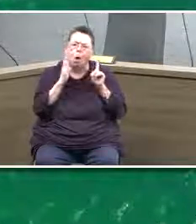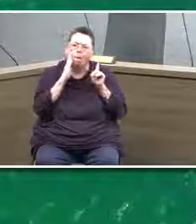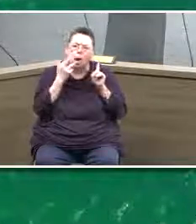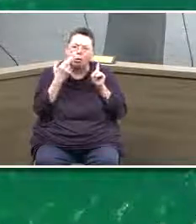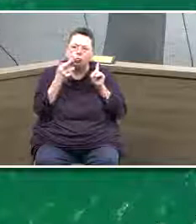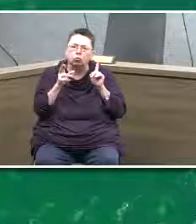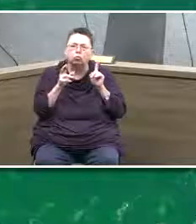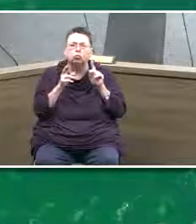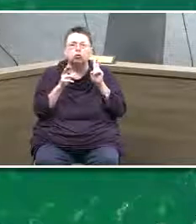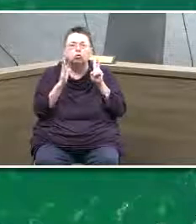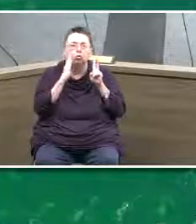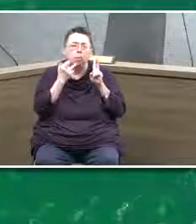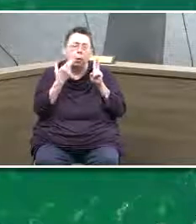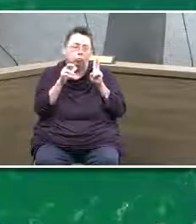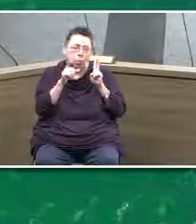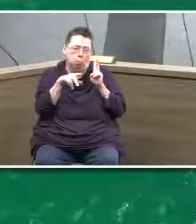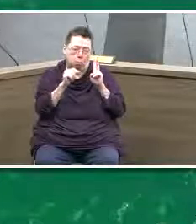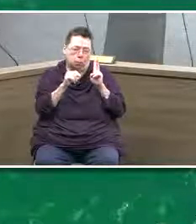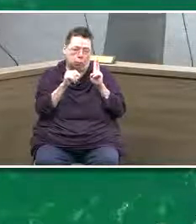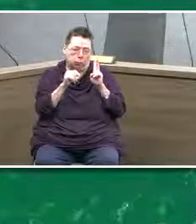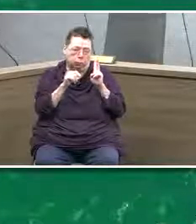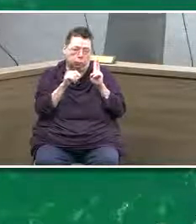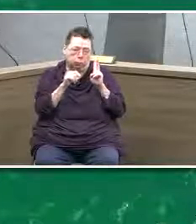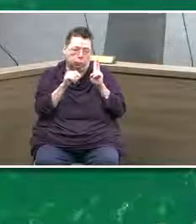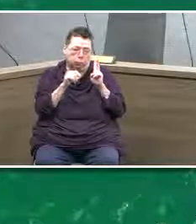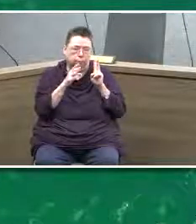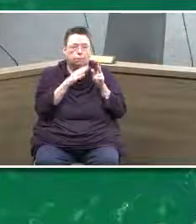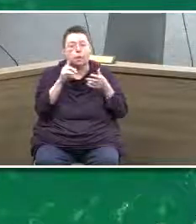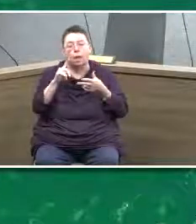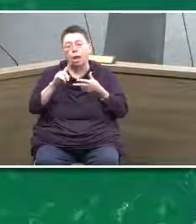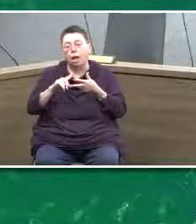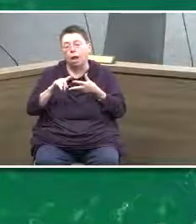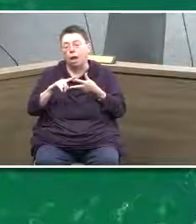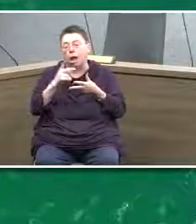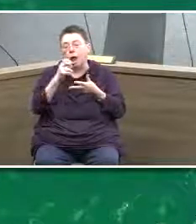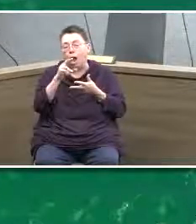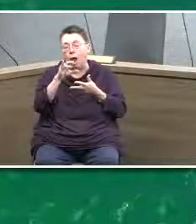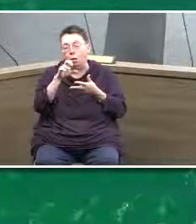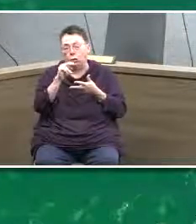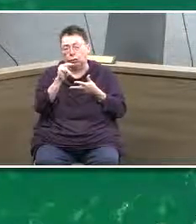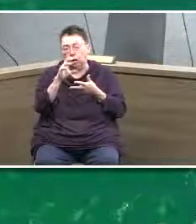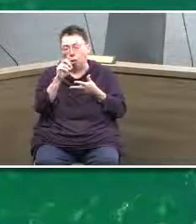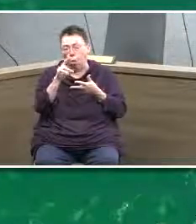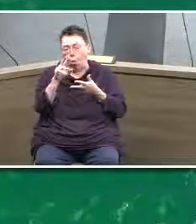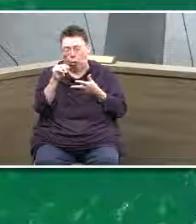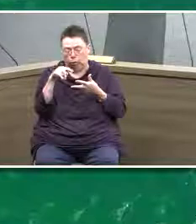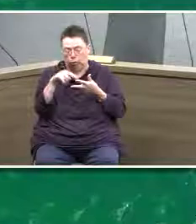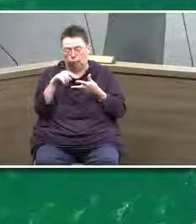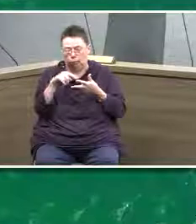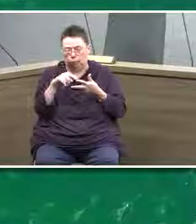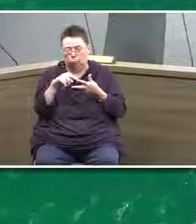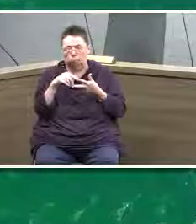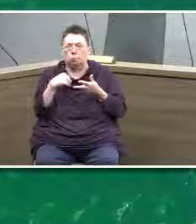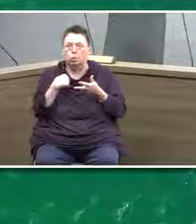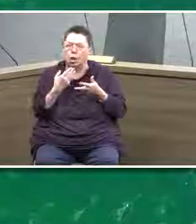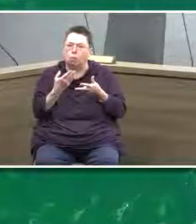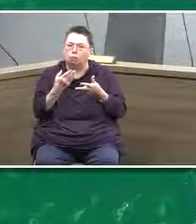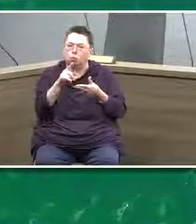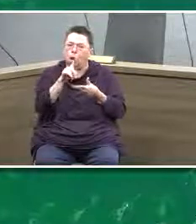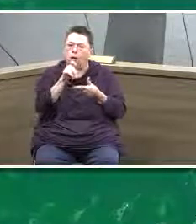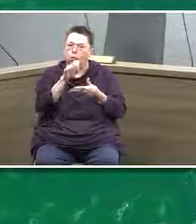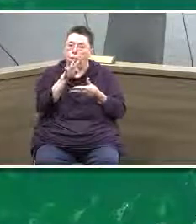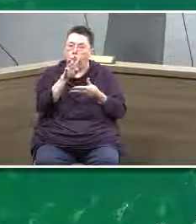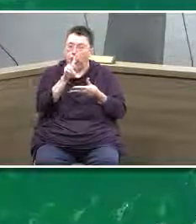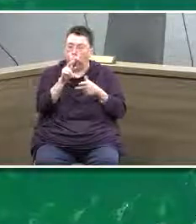1-bedrooms and 2-bedroom apartments. Harrison Courts offers a total of